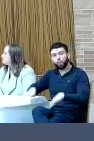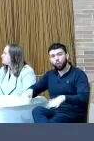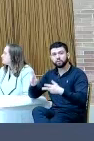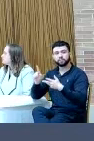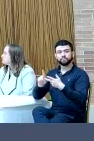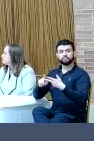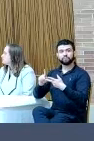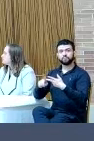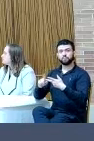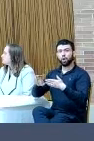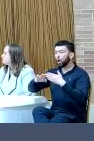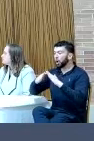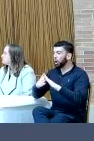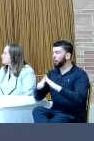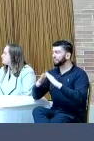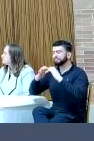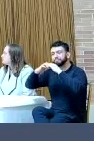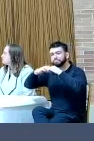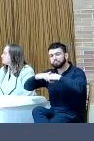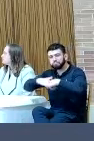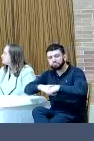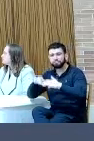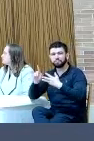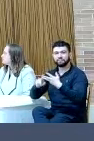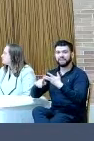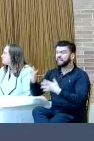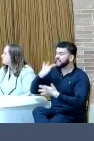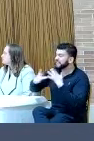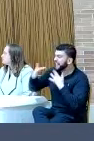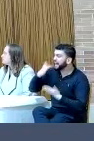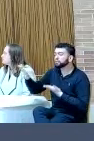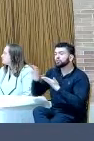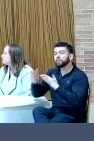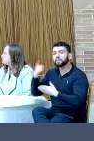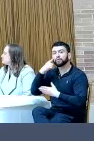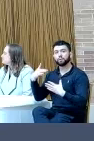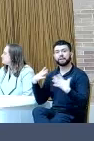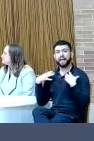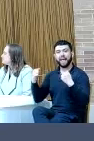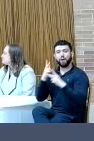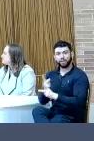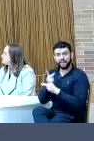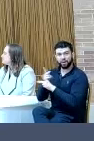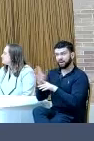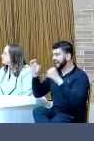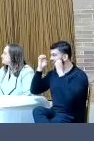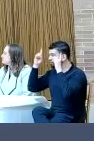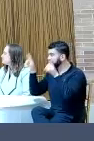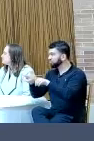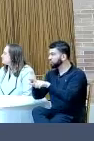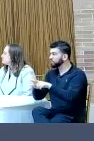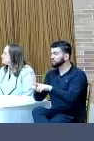Decay in inner cities lack of services in healthare and education higher poverty